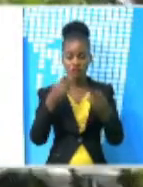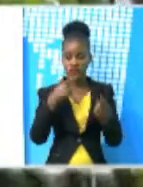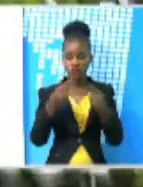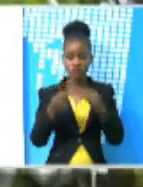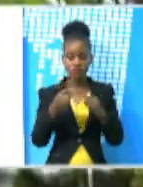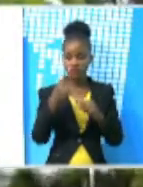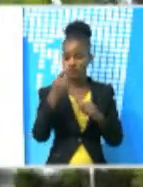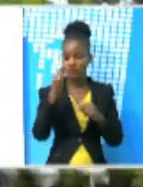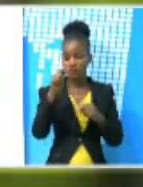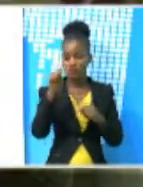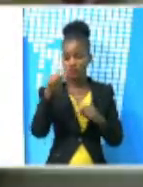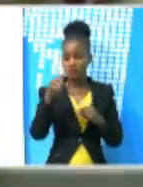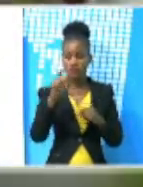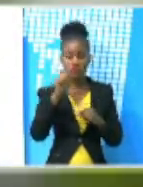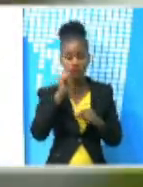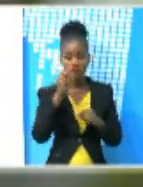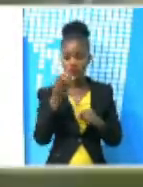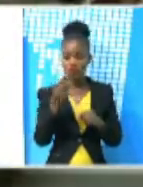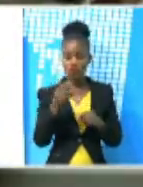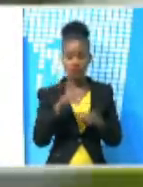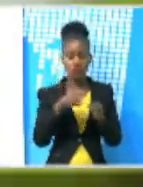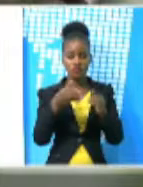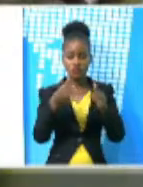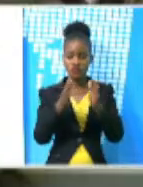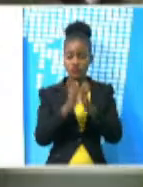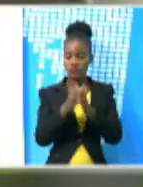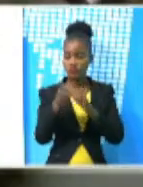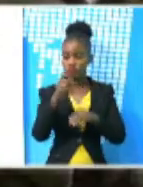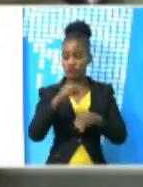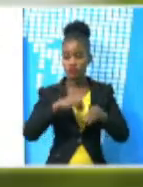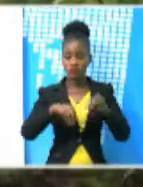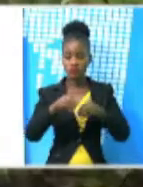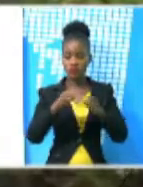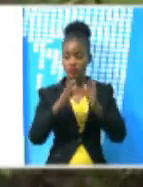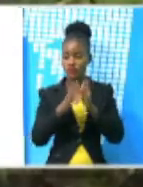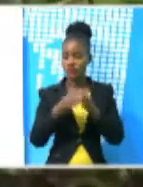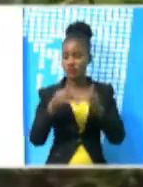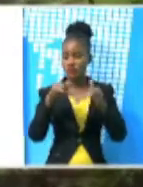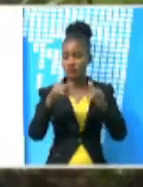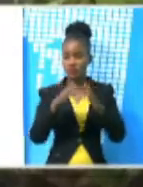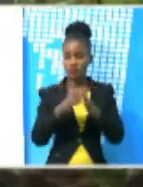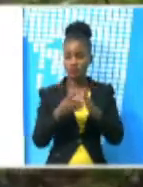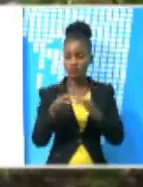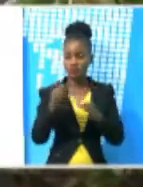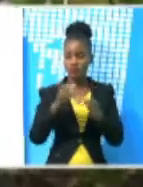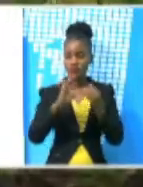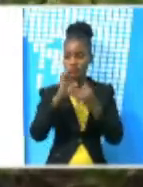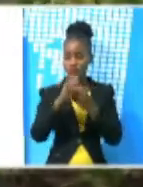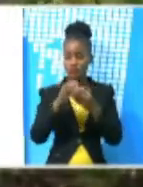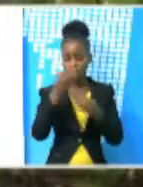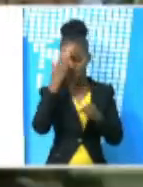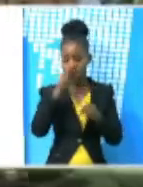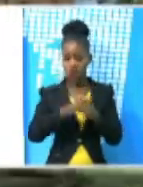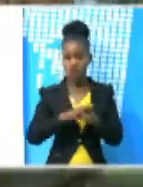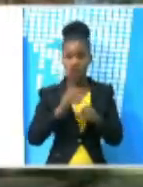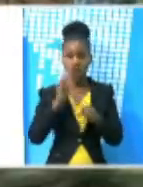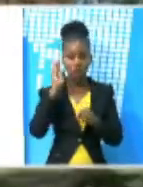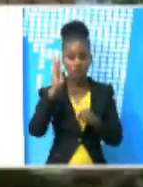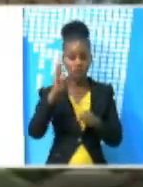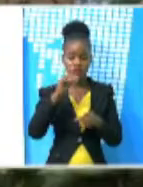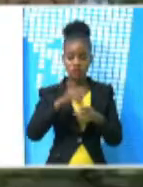With 1.7 trillion shillings allocated to agro-industrialization, the agro-advocacy group is hopeful that such will be key